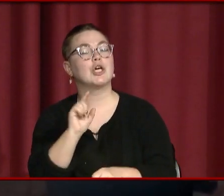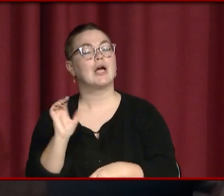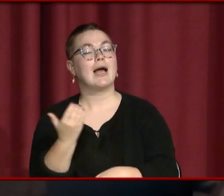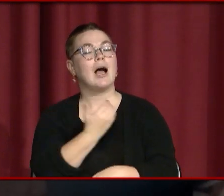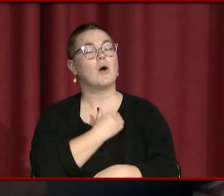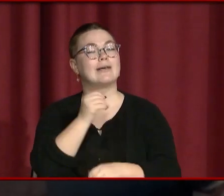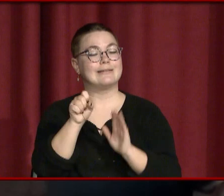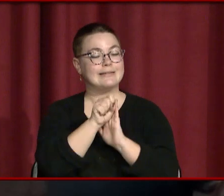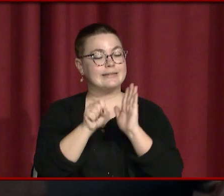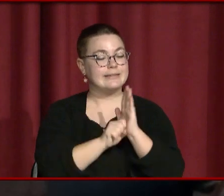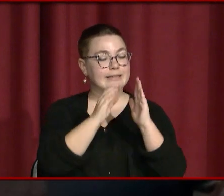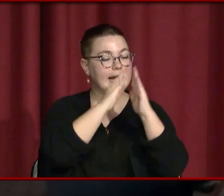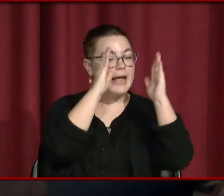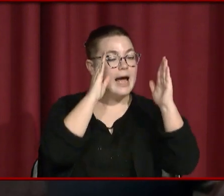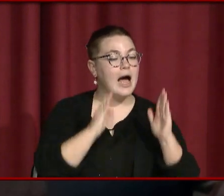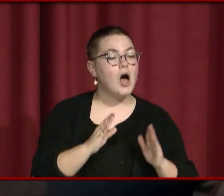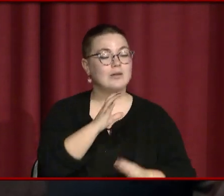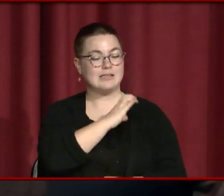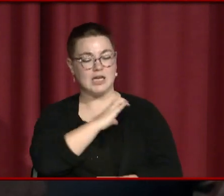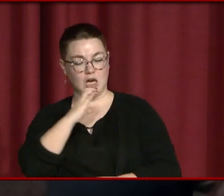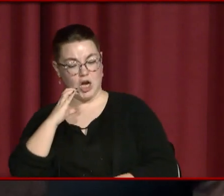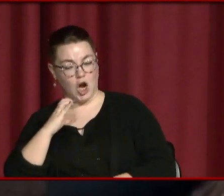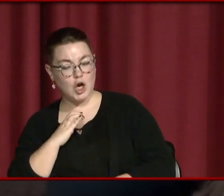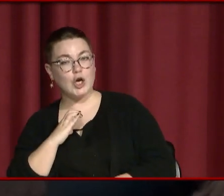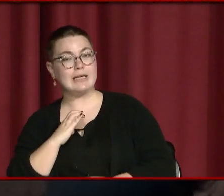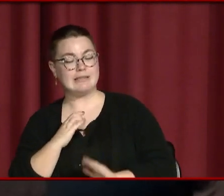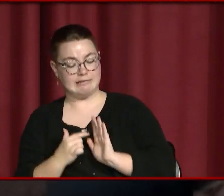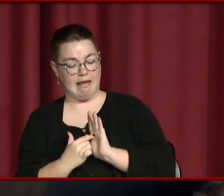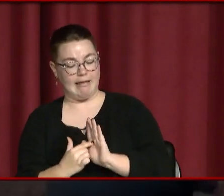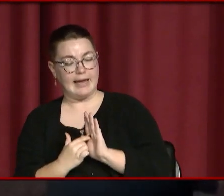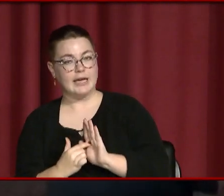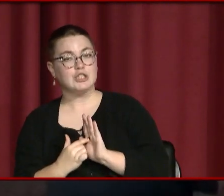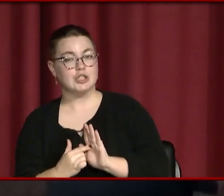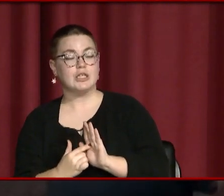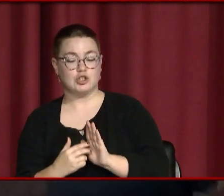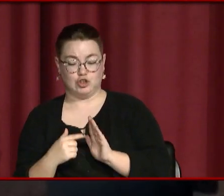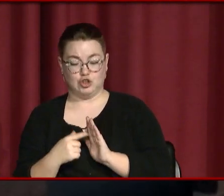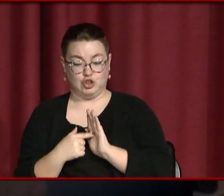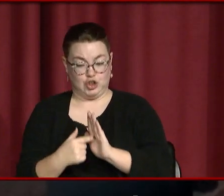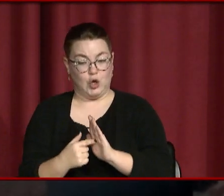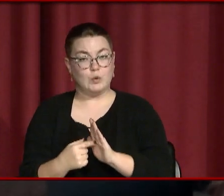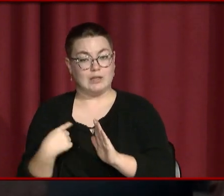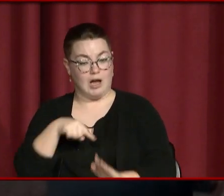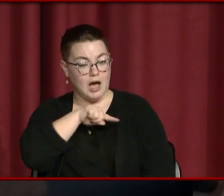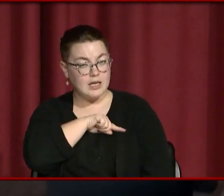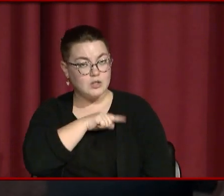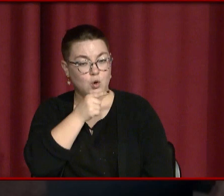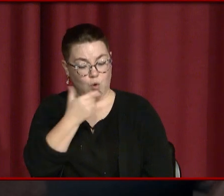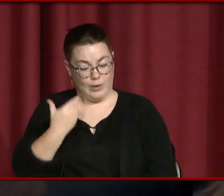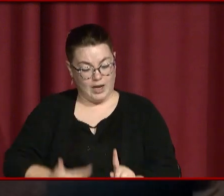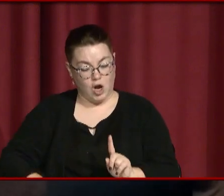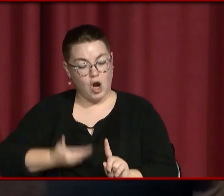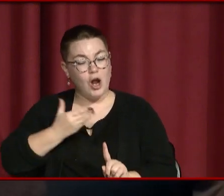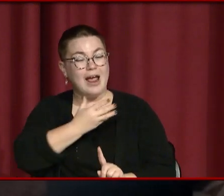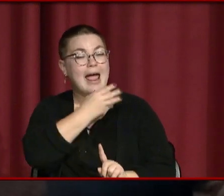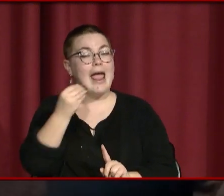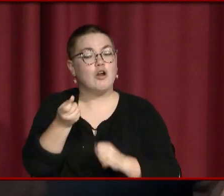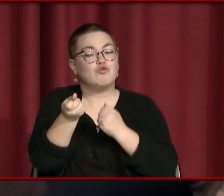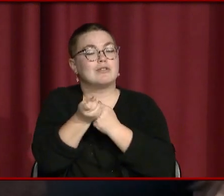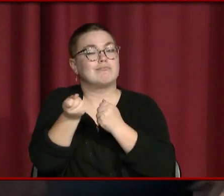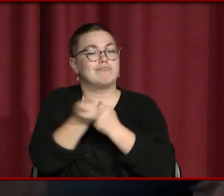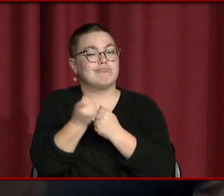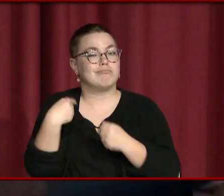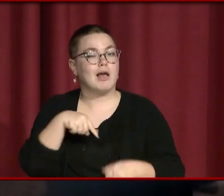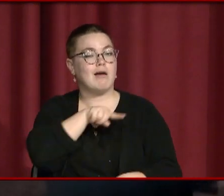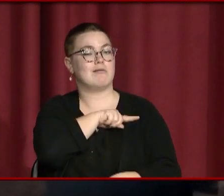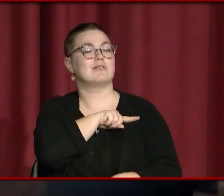Ohio congressional delegation are representative of us and responsive to us. So we ask everyone from